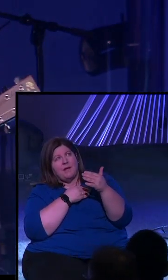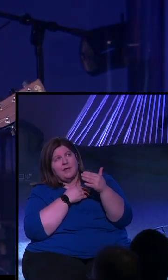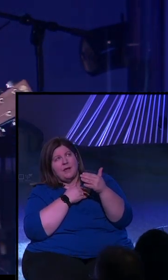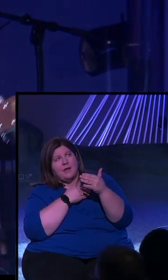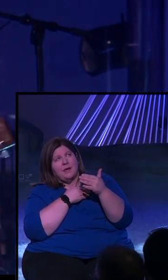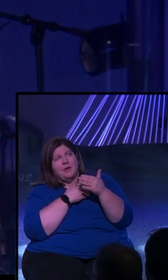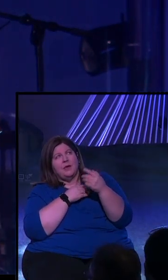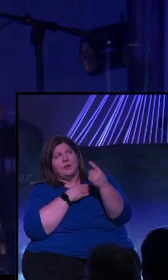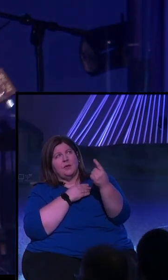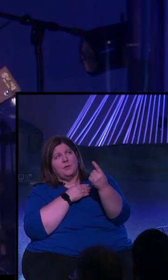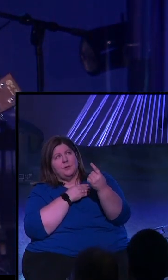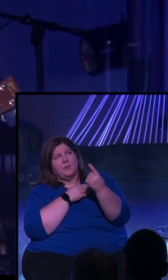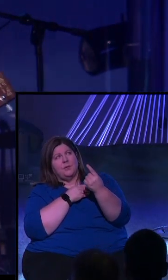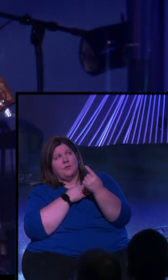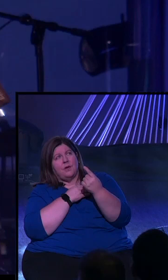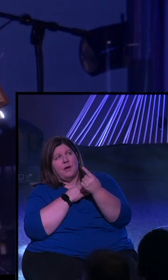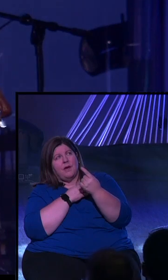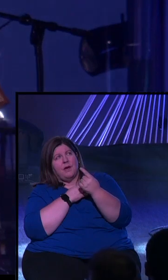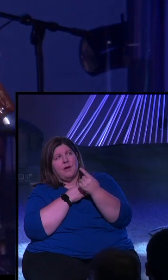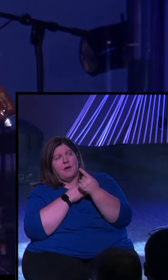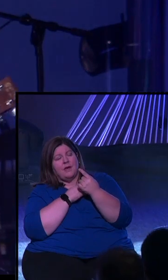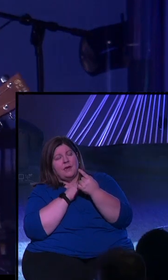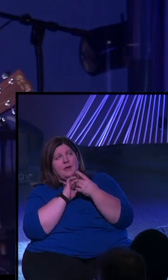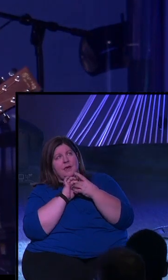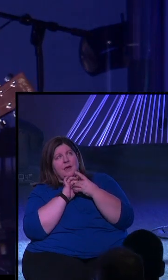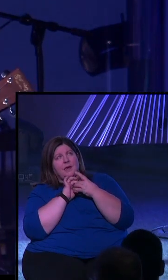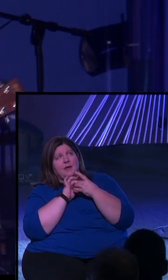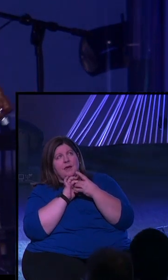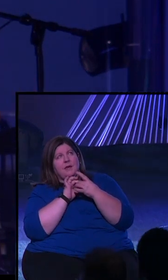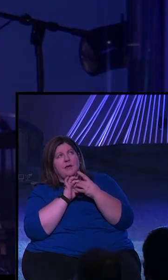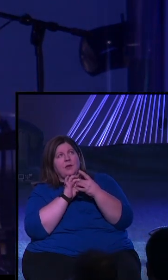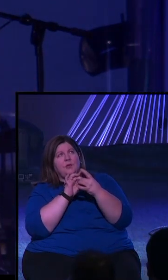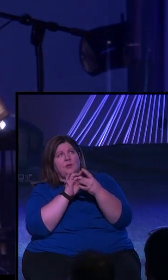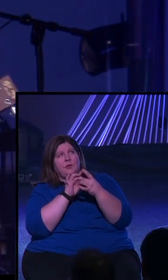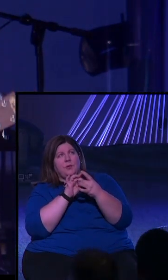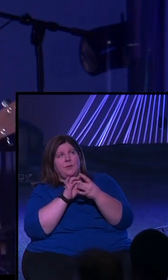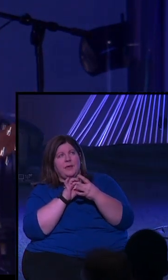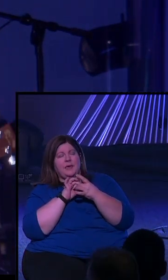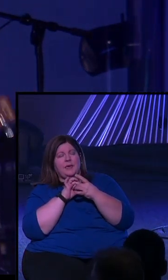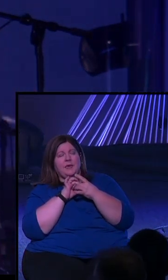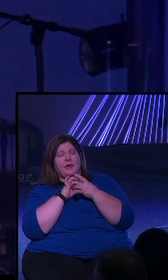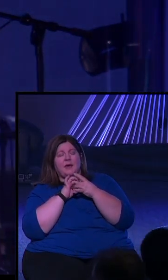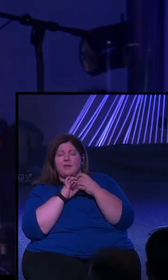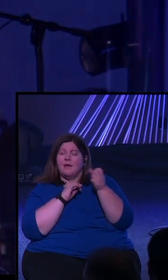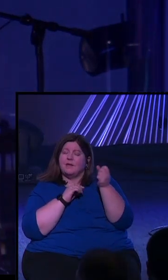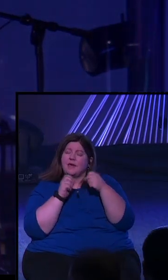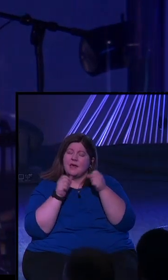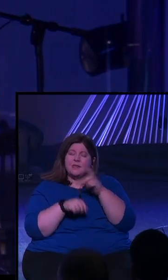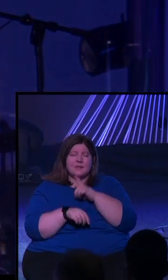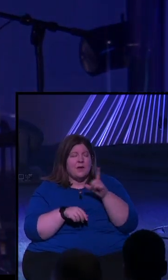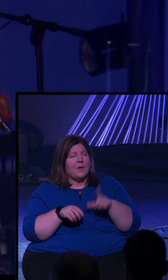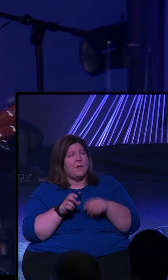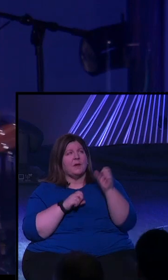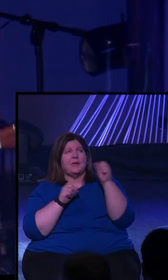draw near, yes, you draw near to me. Yes, Lord,